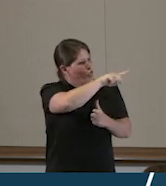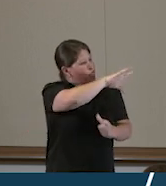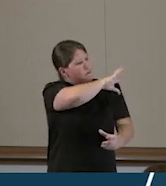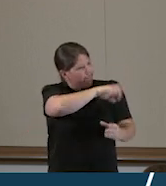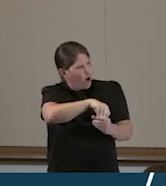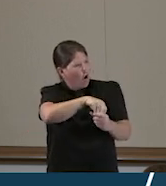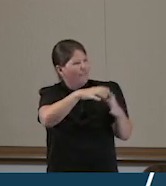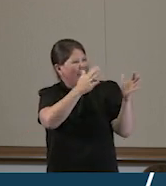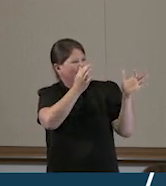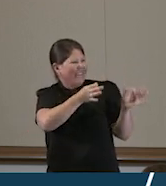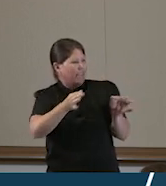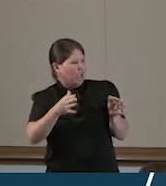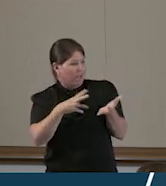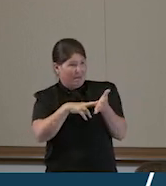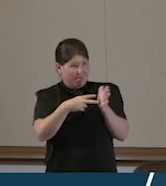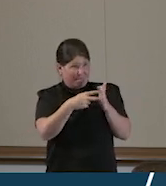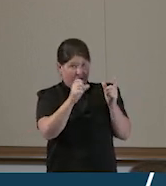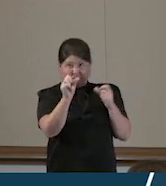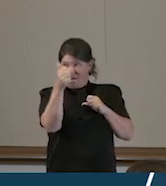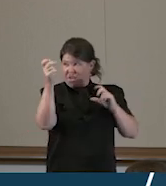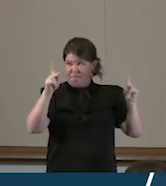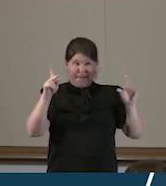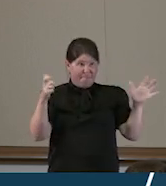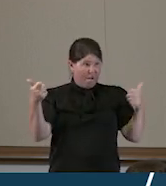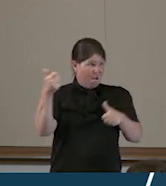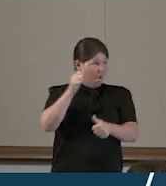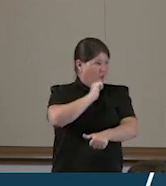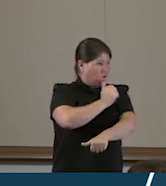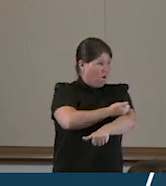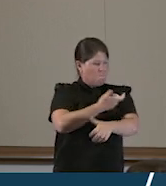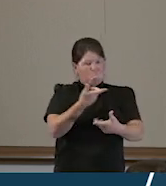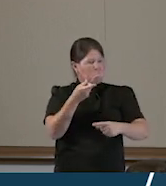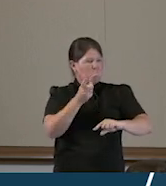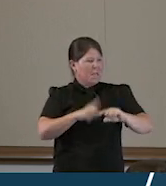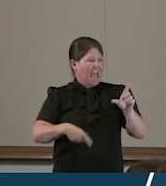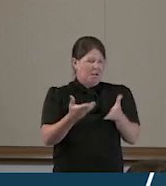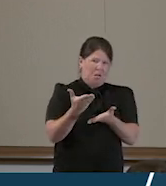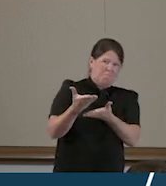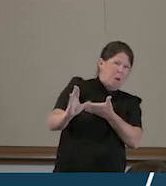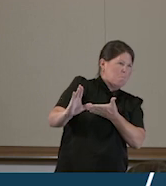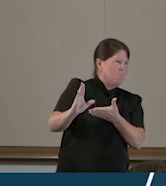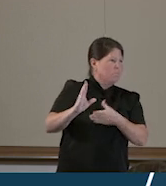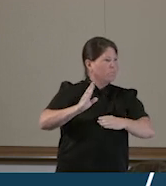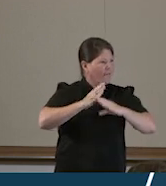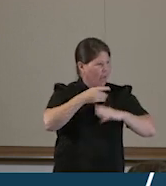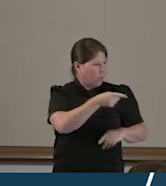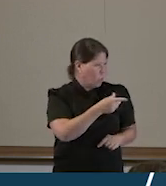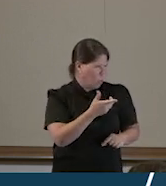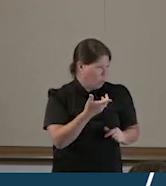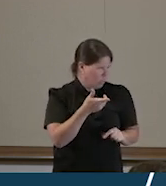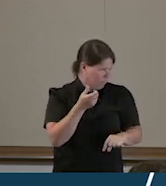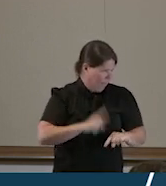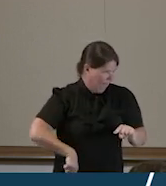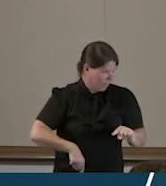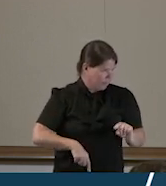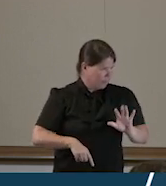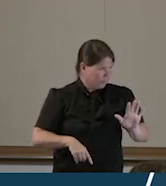they can't really stop you, right? And it's a legal document now. So it becomes,